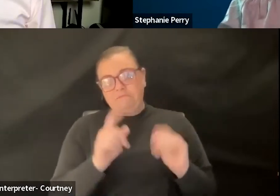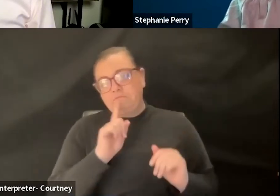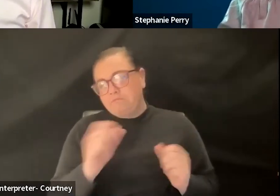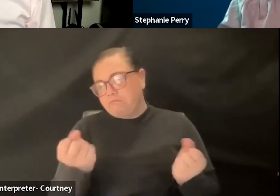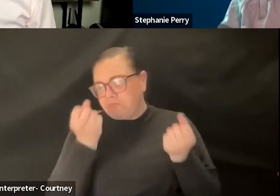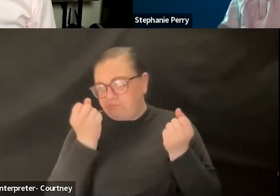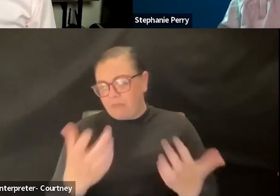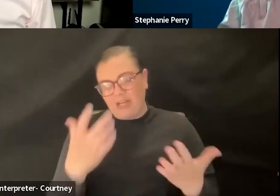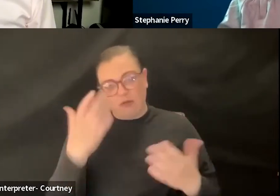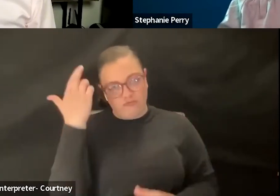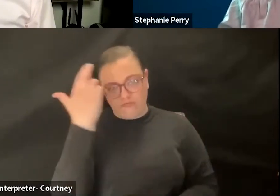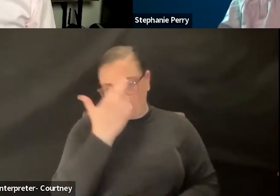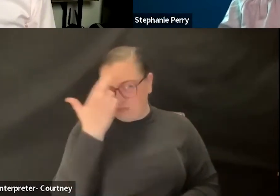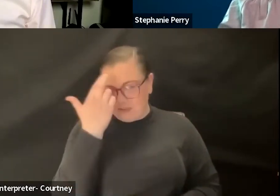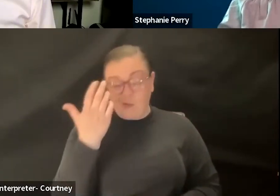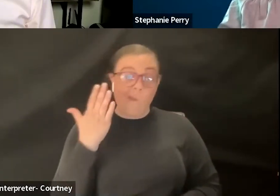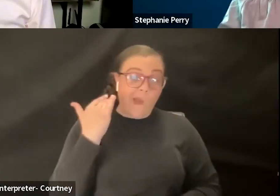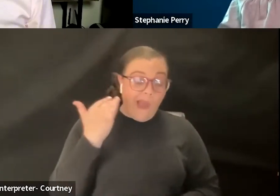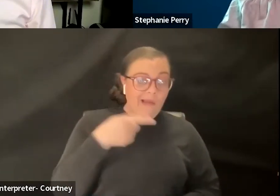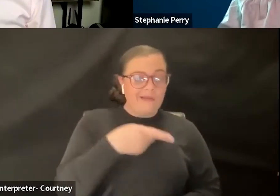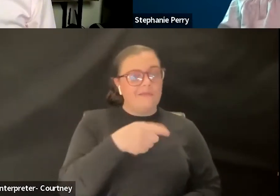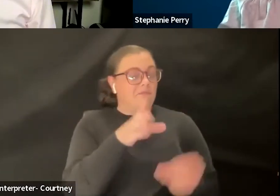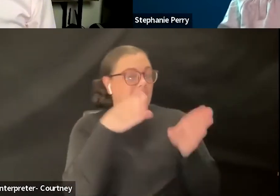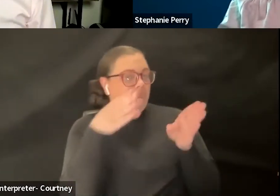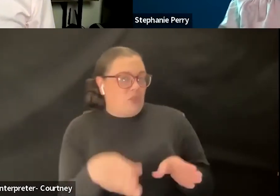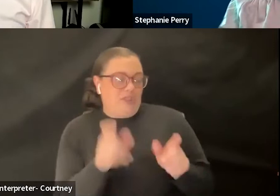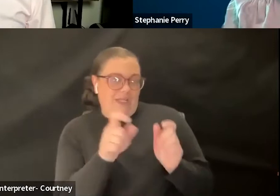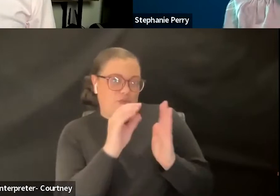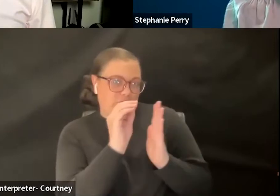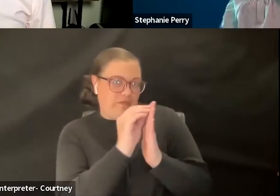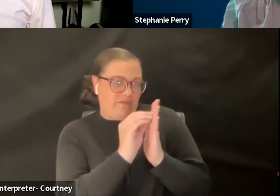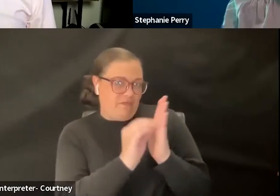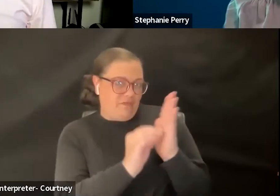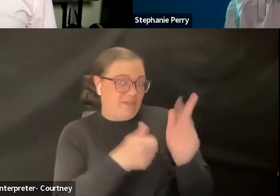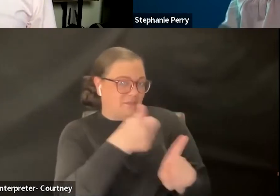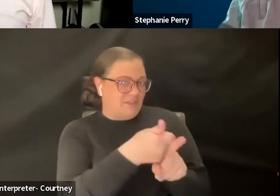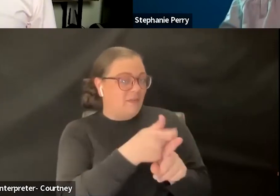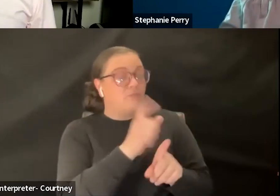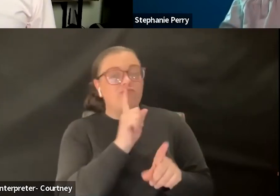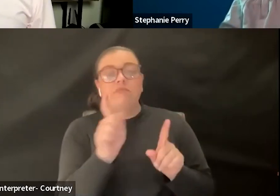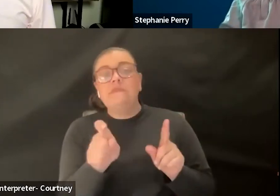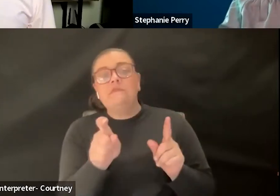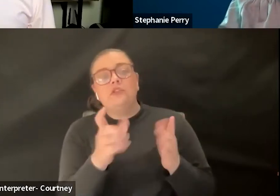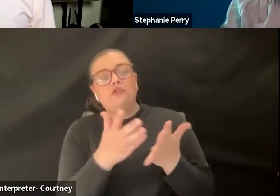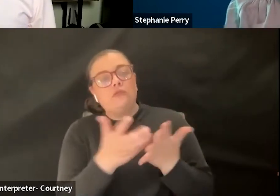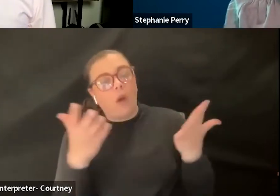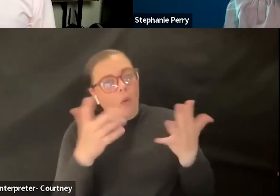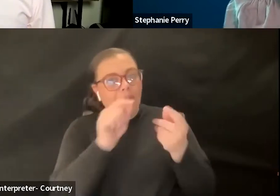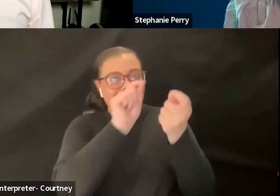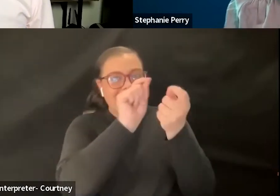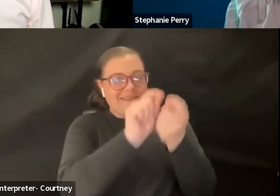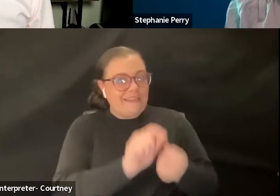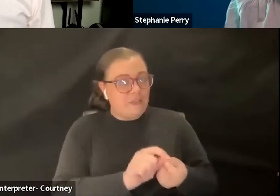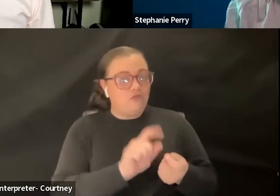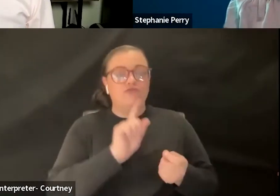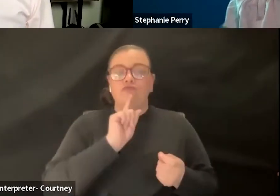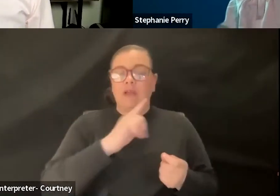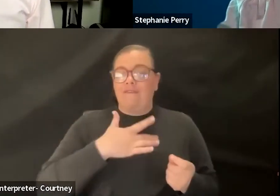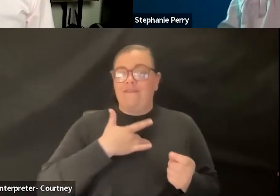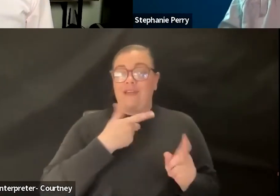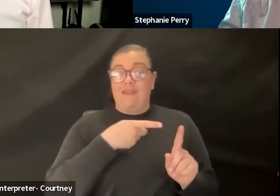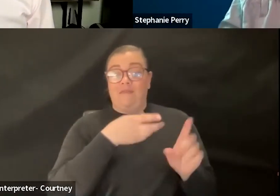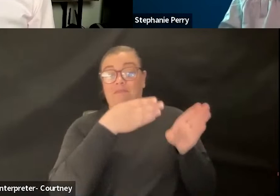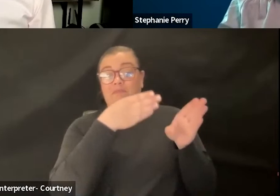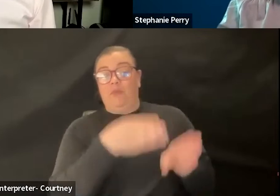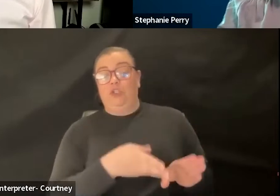so critical, Ben. We need so many specific pertinent details, and we often find that it's the claimant itself